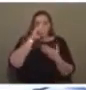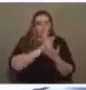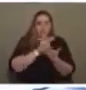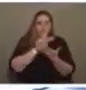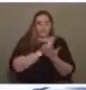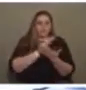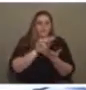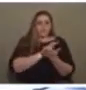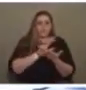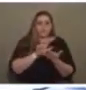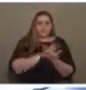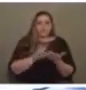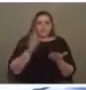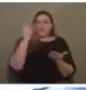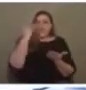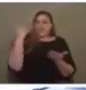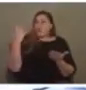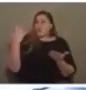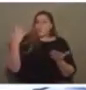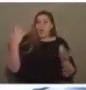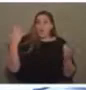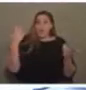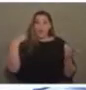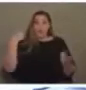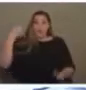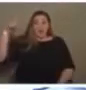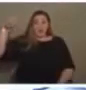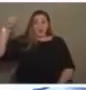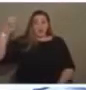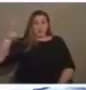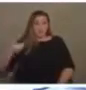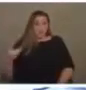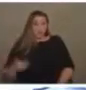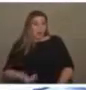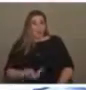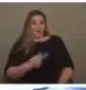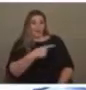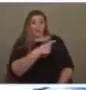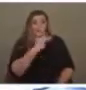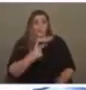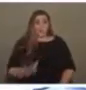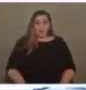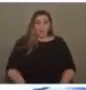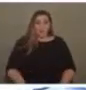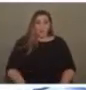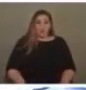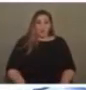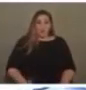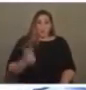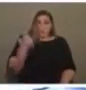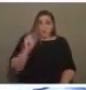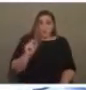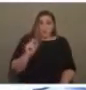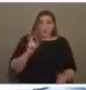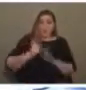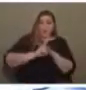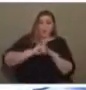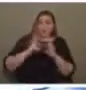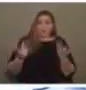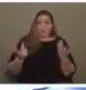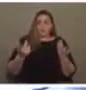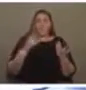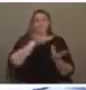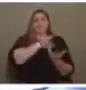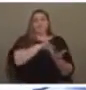2 weeks, 3 weeks. If there's not an employer on the other side to bargain, they're going to go. Now, on the quality